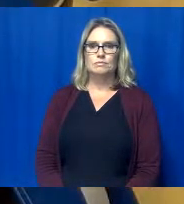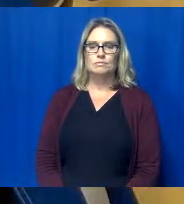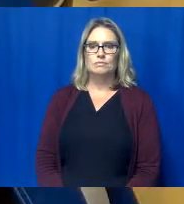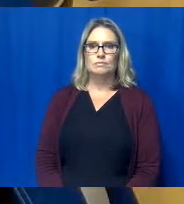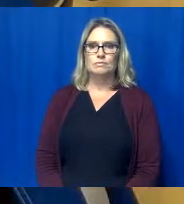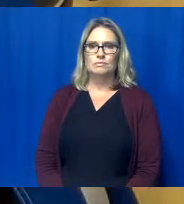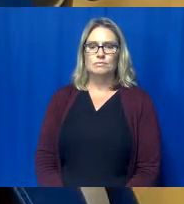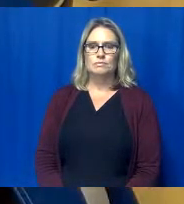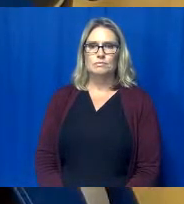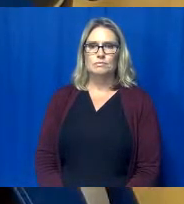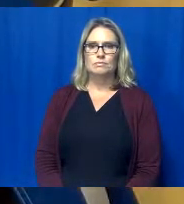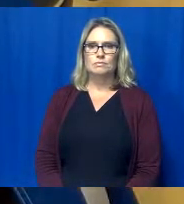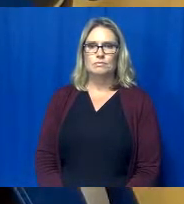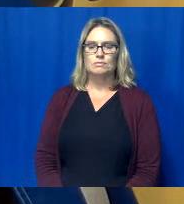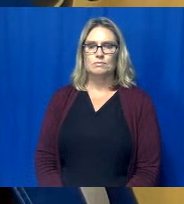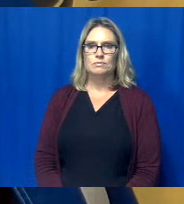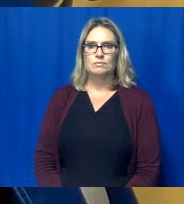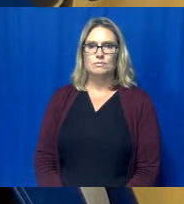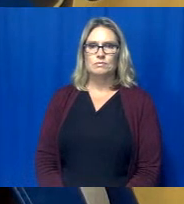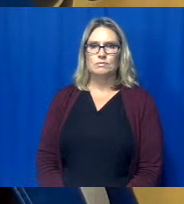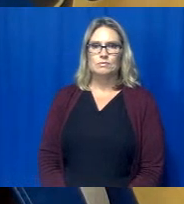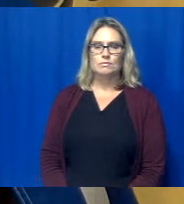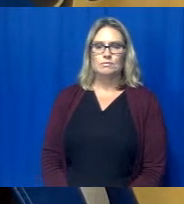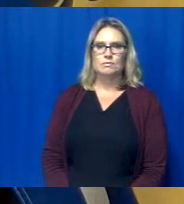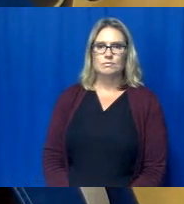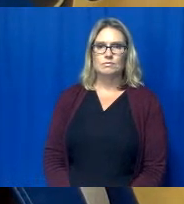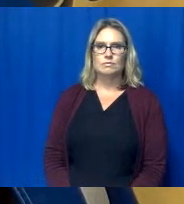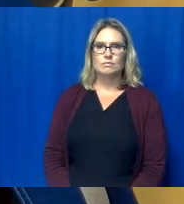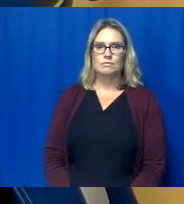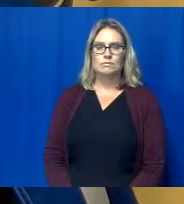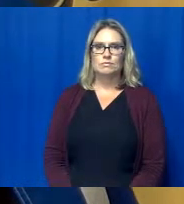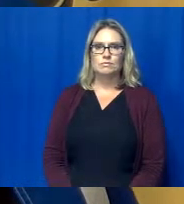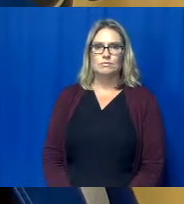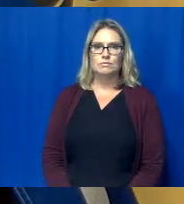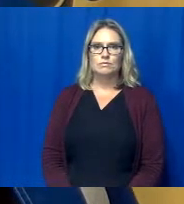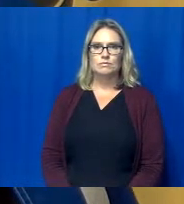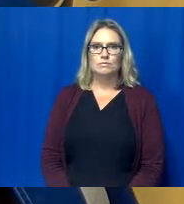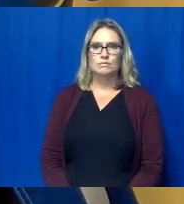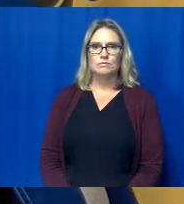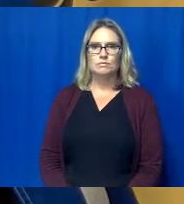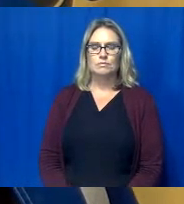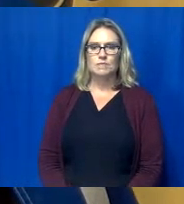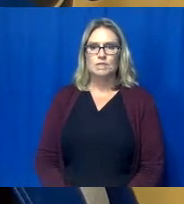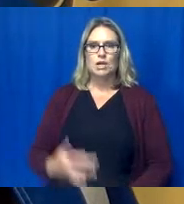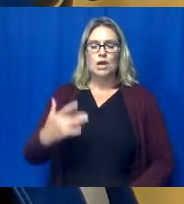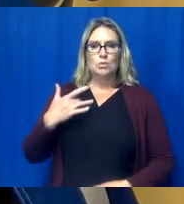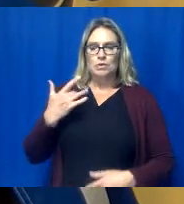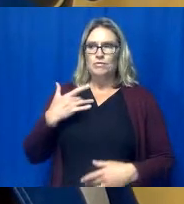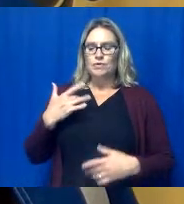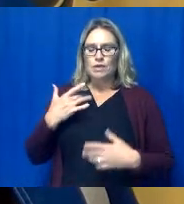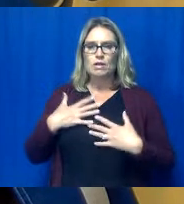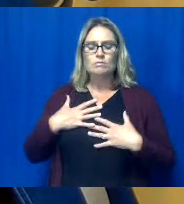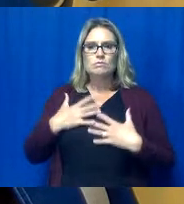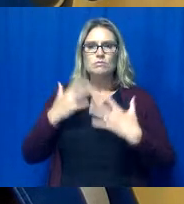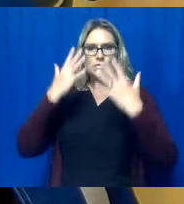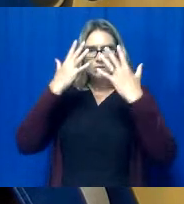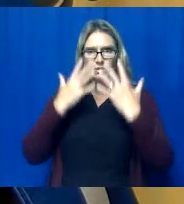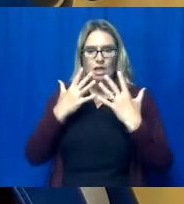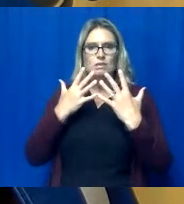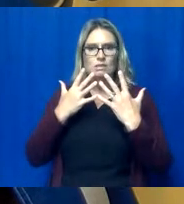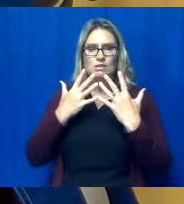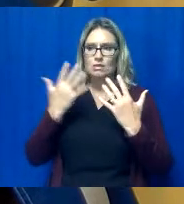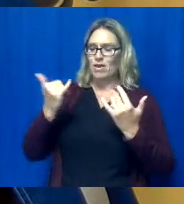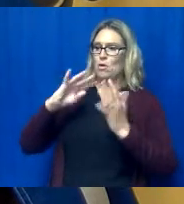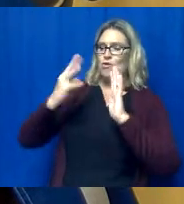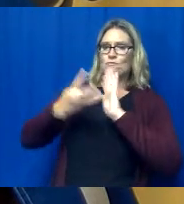feel the pressure by the sadness in our communities caused by this fourth wave